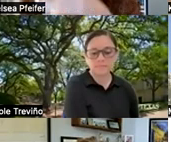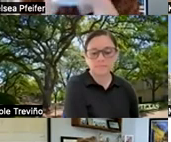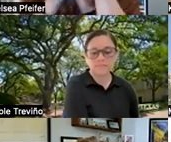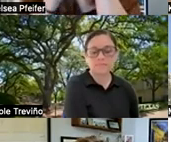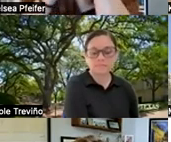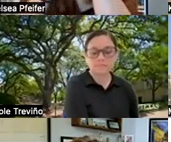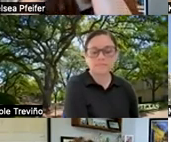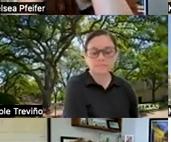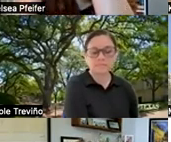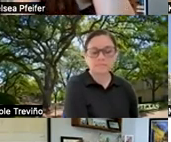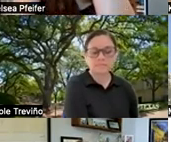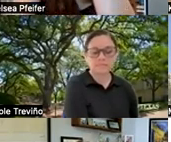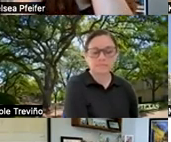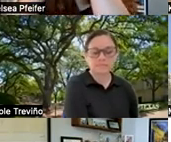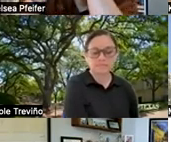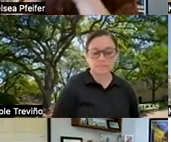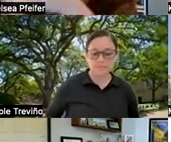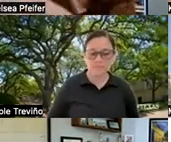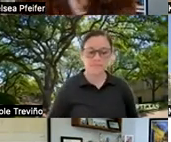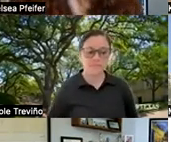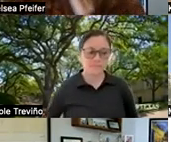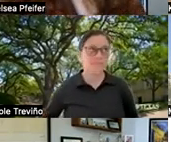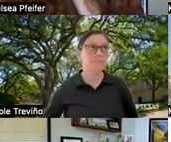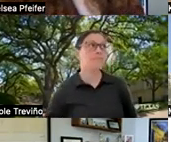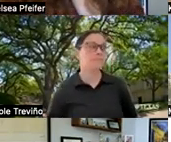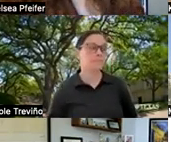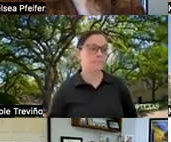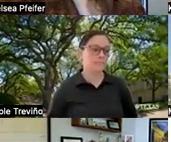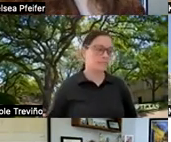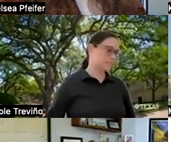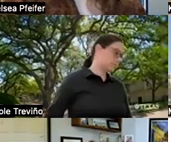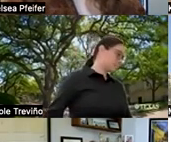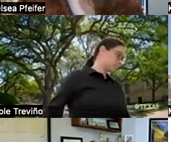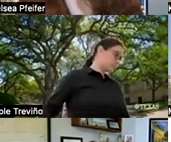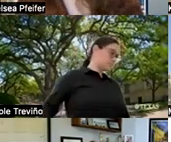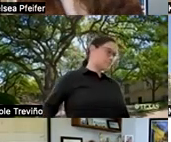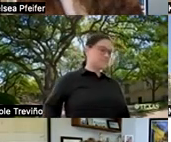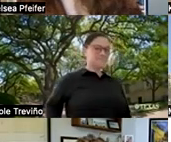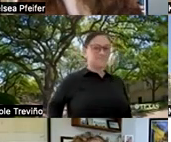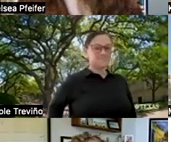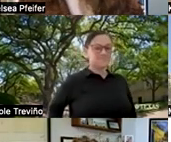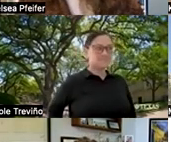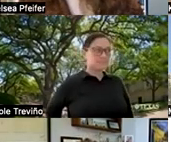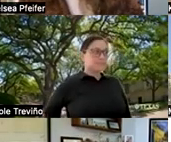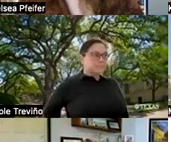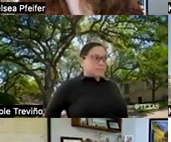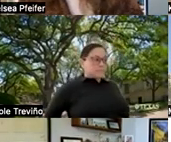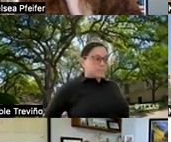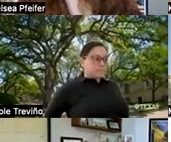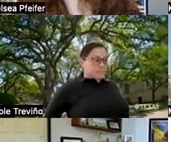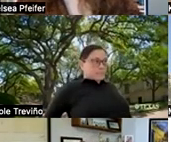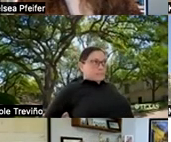of expanding on ideas and then refining them, which is sort of the delicate dance of strategic planning in general,